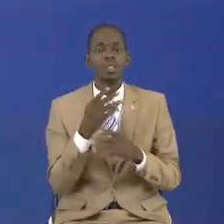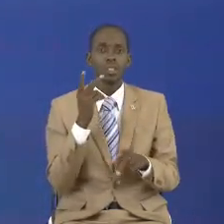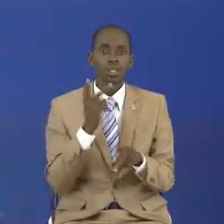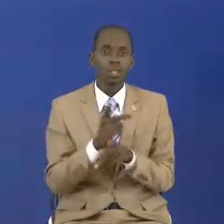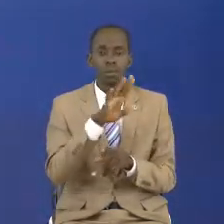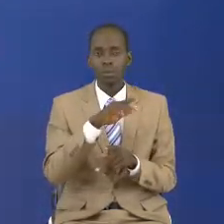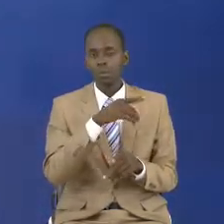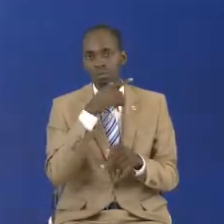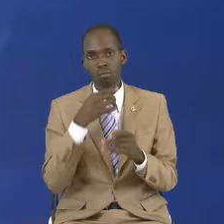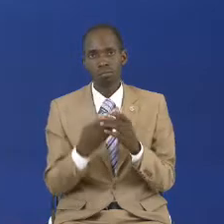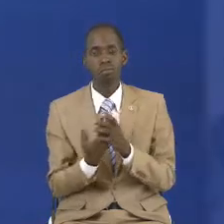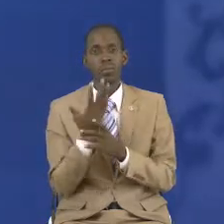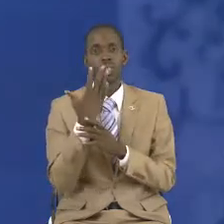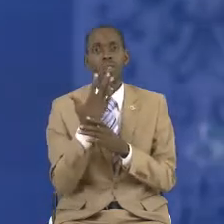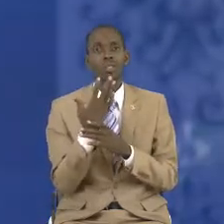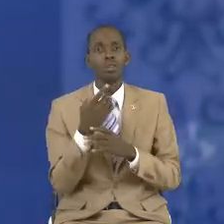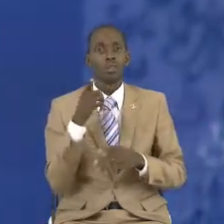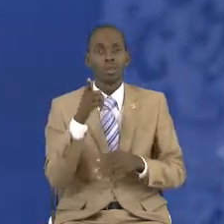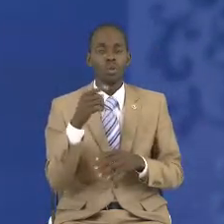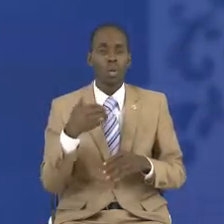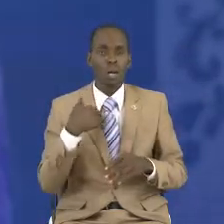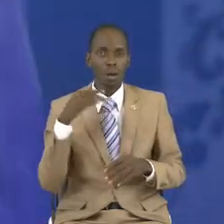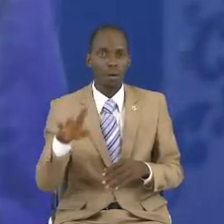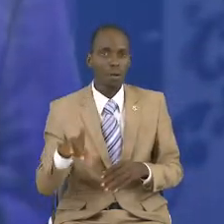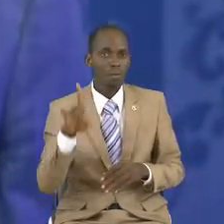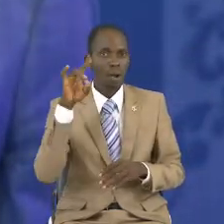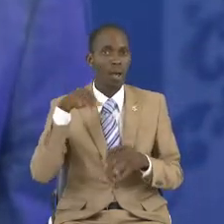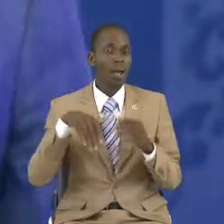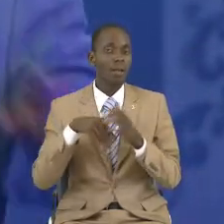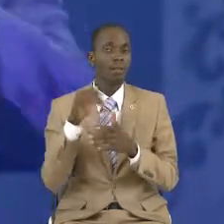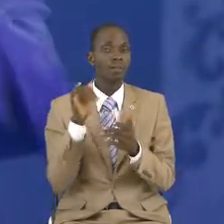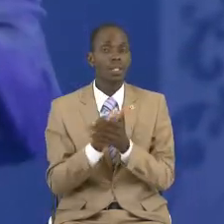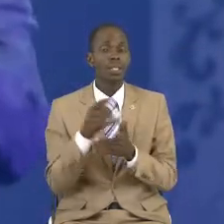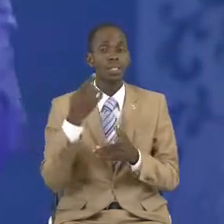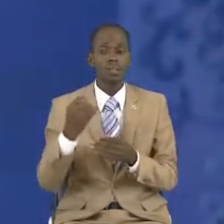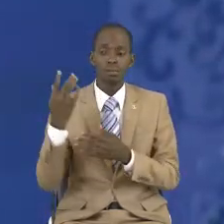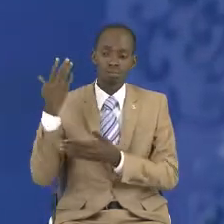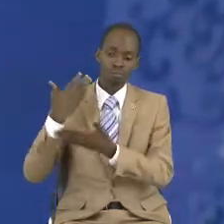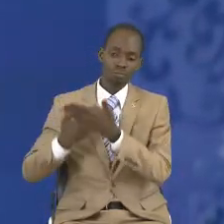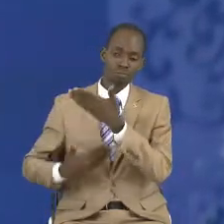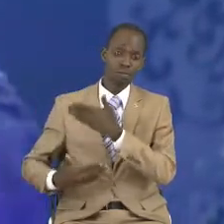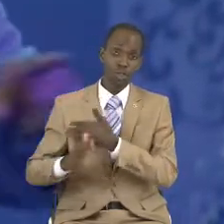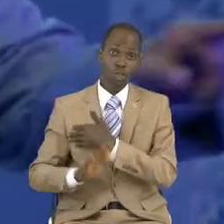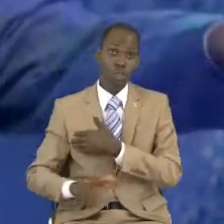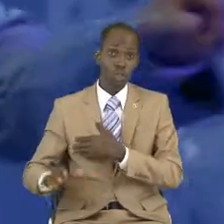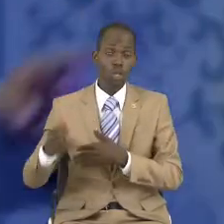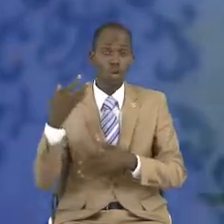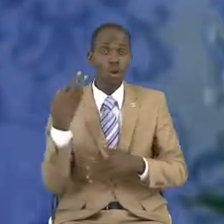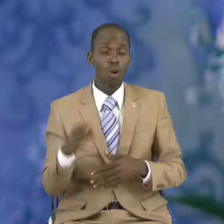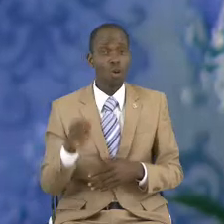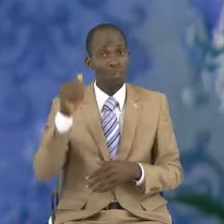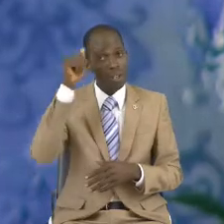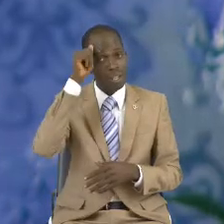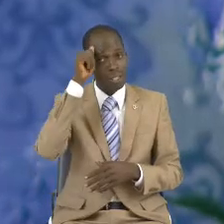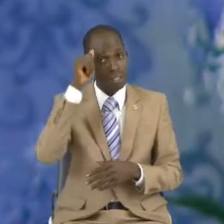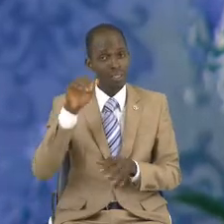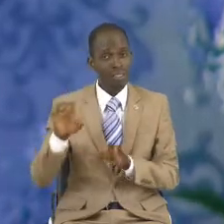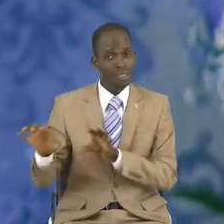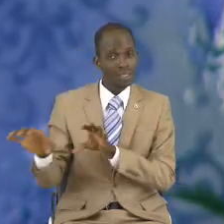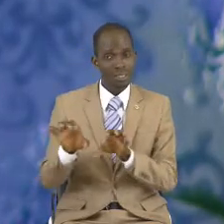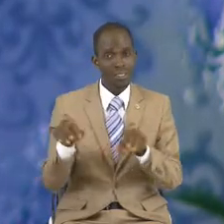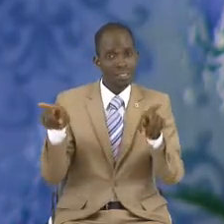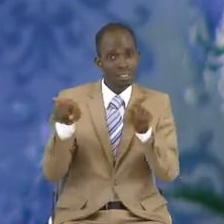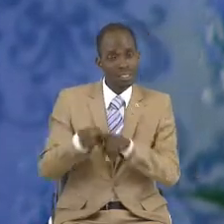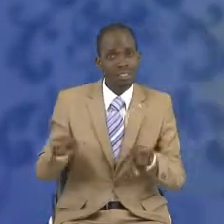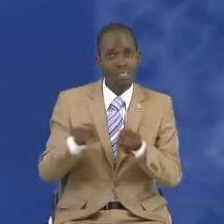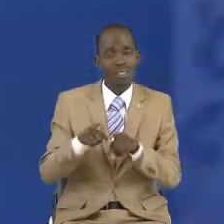found that the descendants of other they have done exactly as adam had